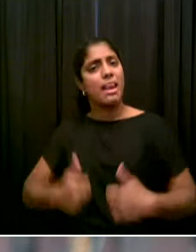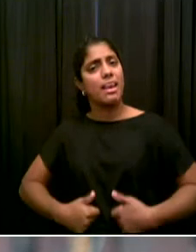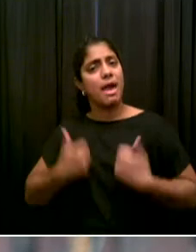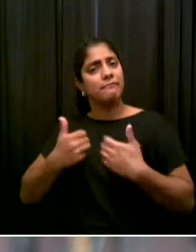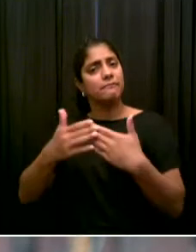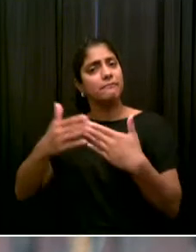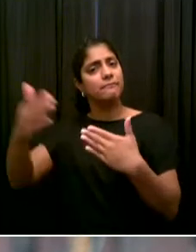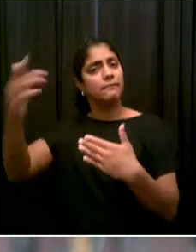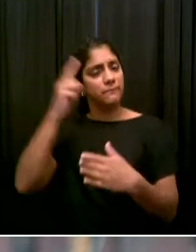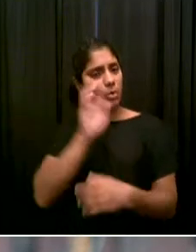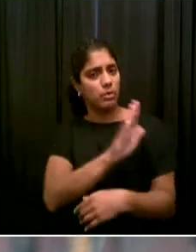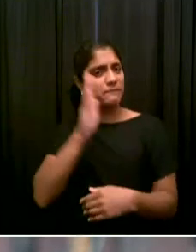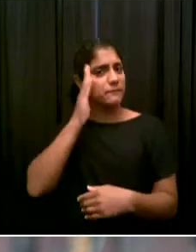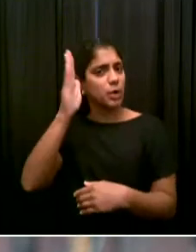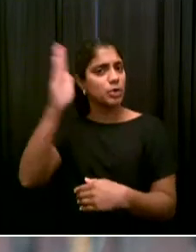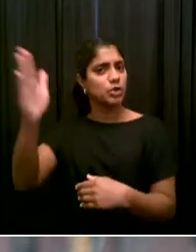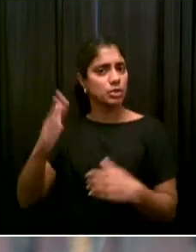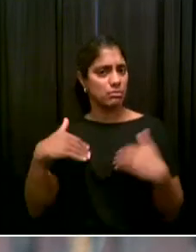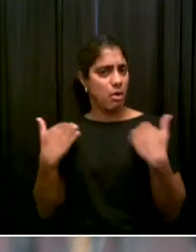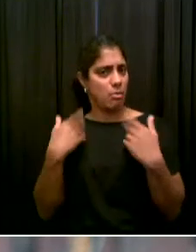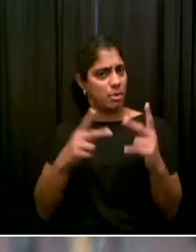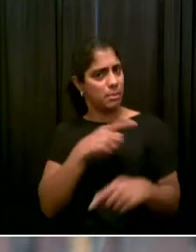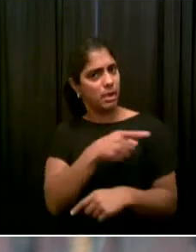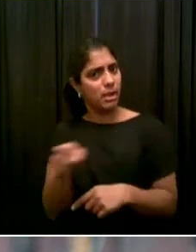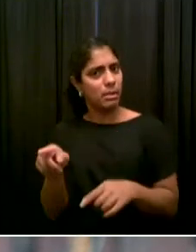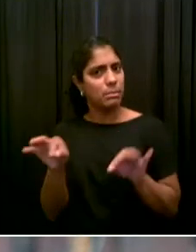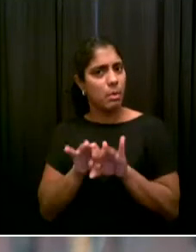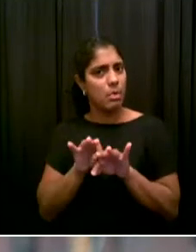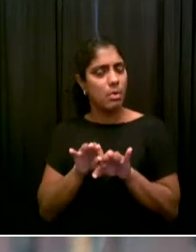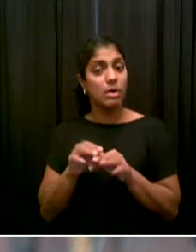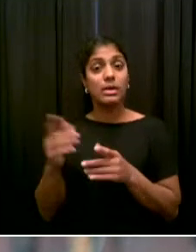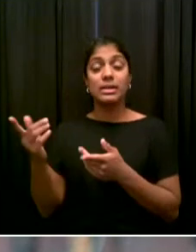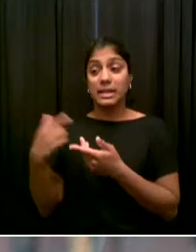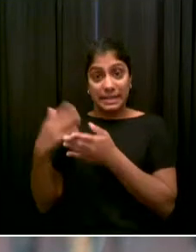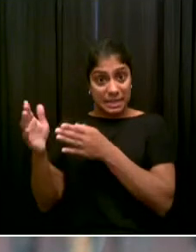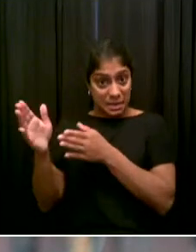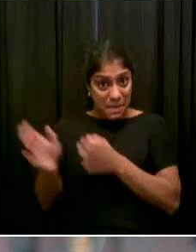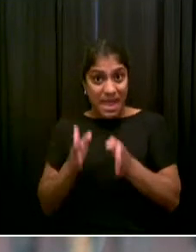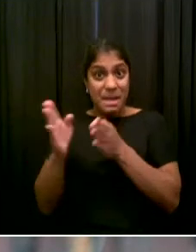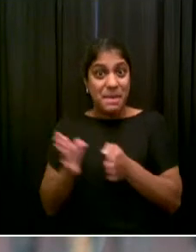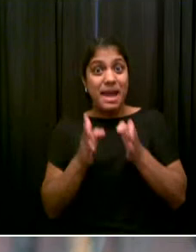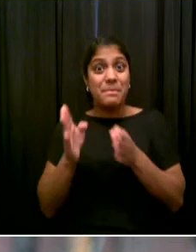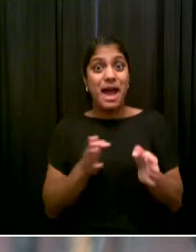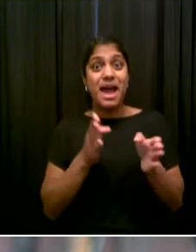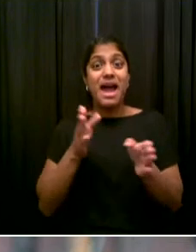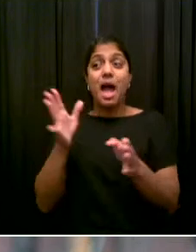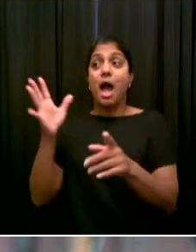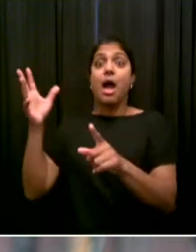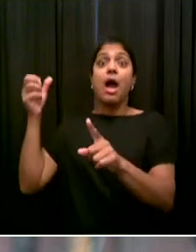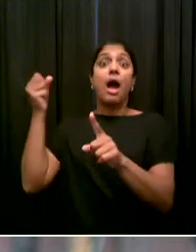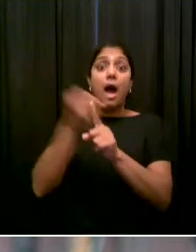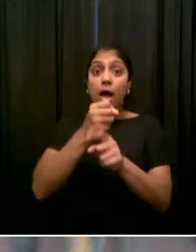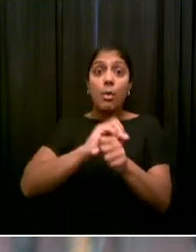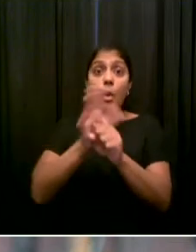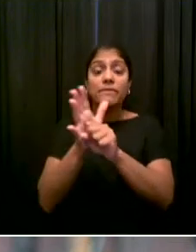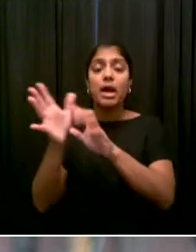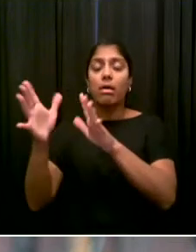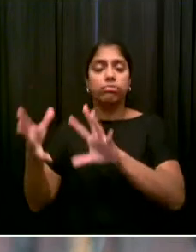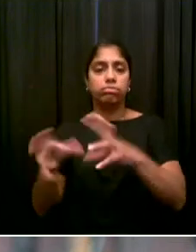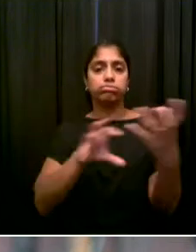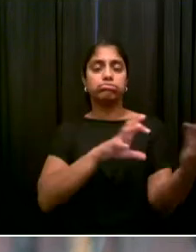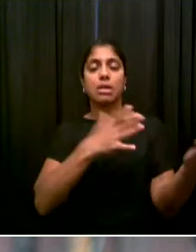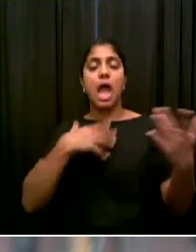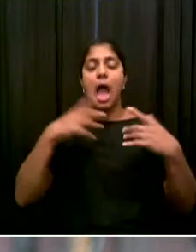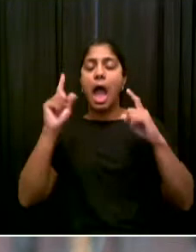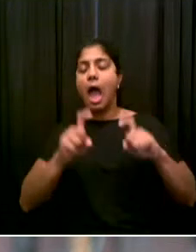major, major initiative, and COVID hit weeks later. We now get to come back and do this the right way as the city recovers, and this is the